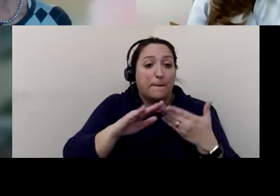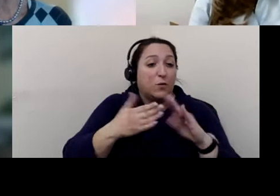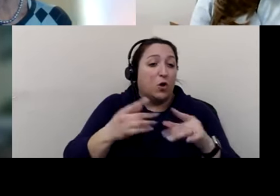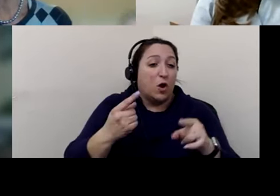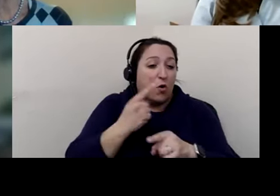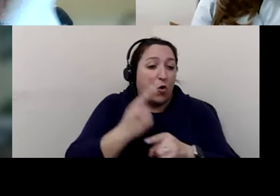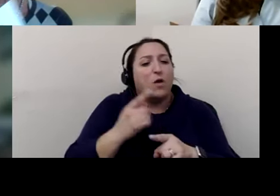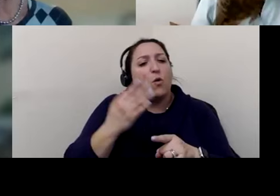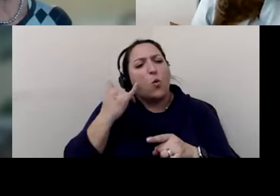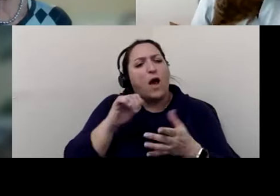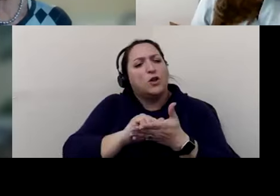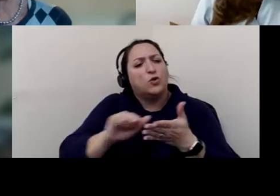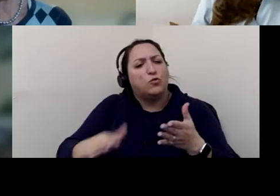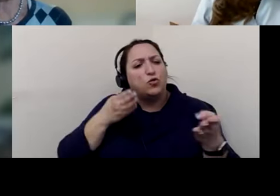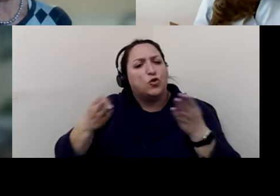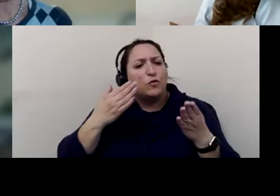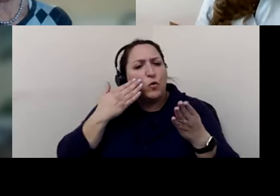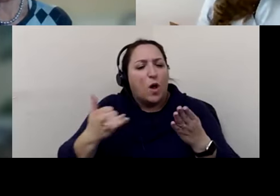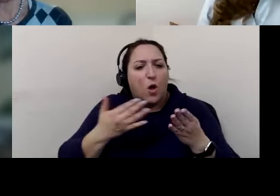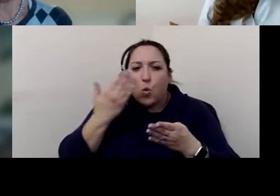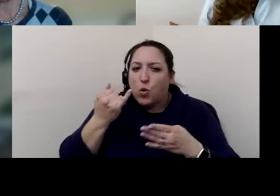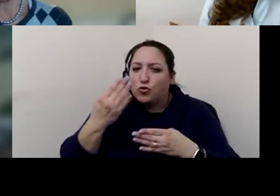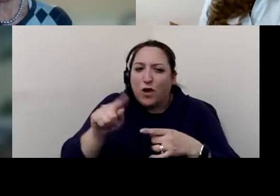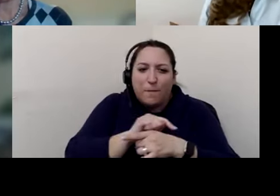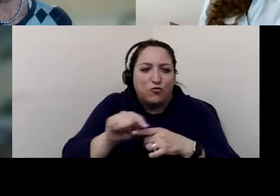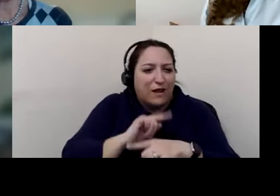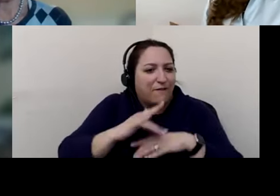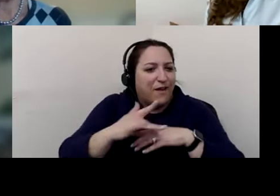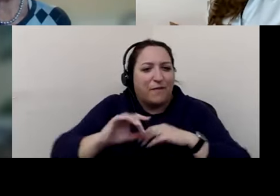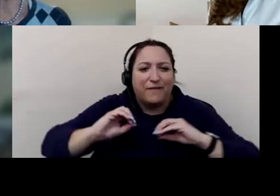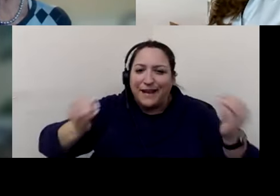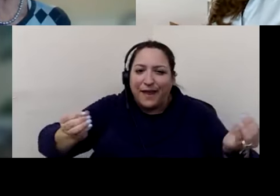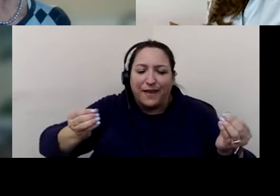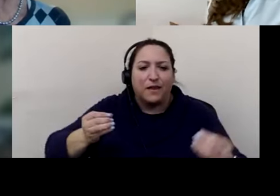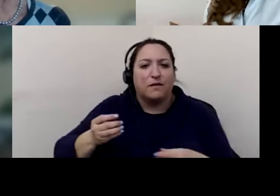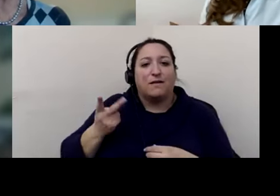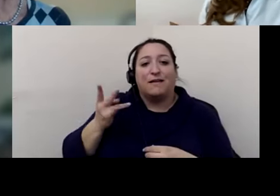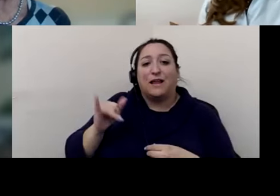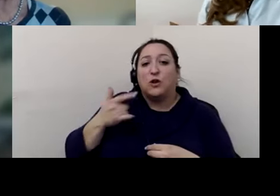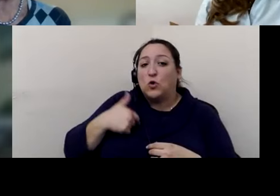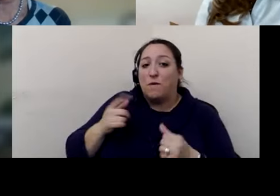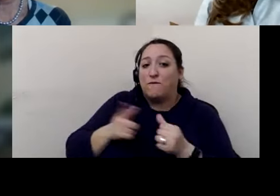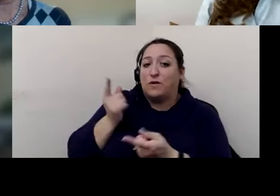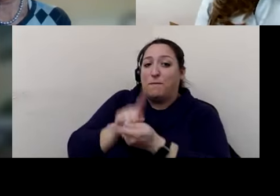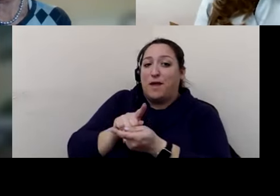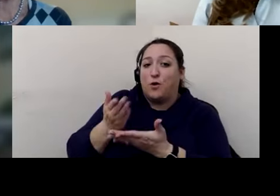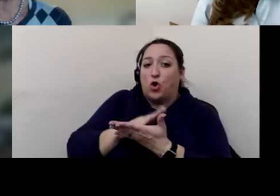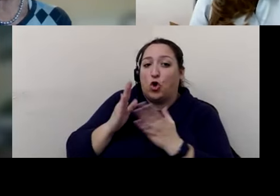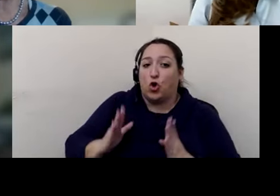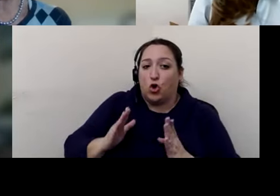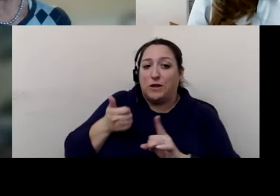But by removing those services, there's no longer job training available. Kenny was somebody that when I first met him, he was a cook.